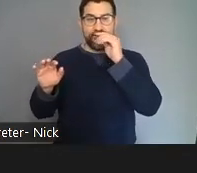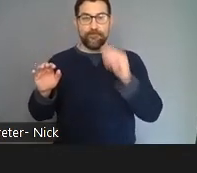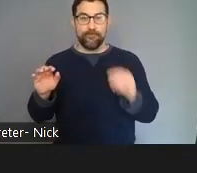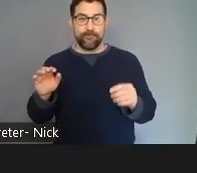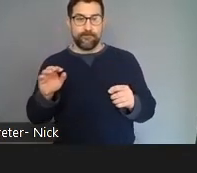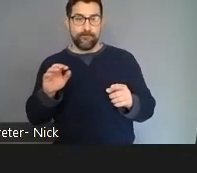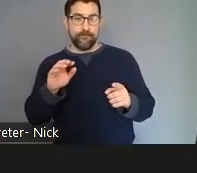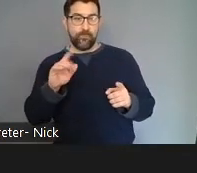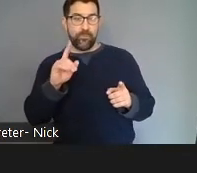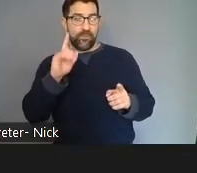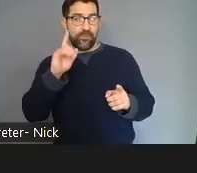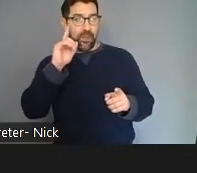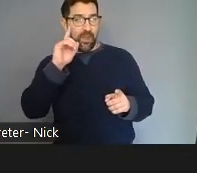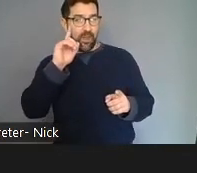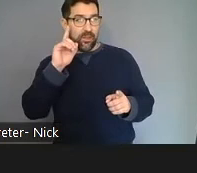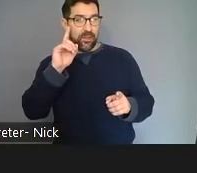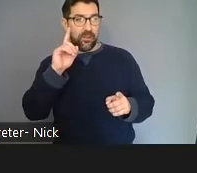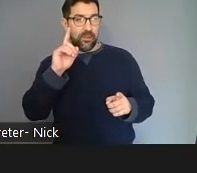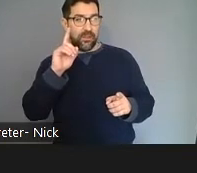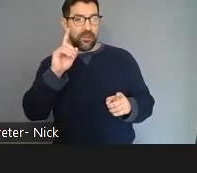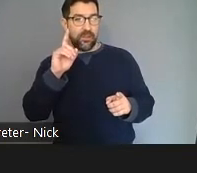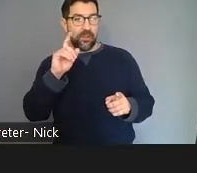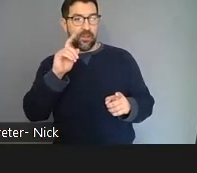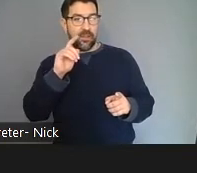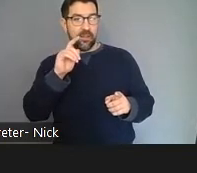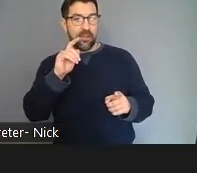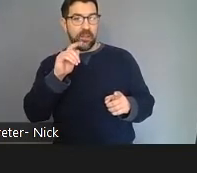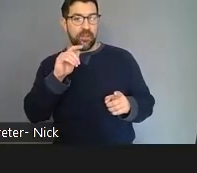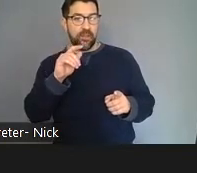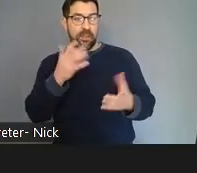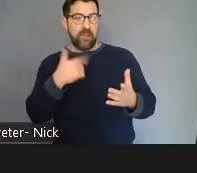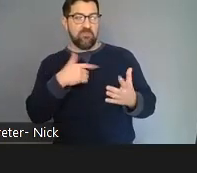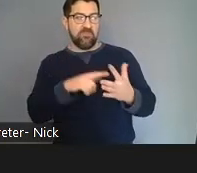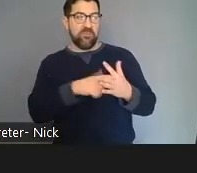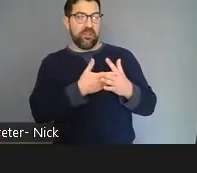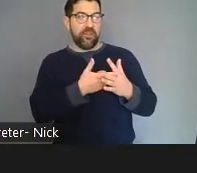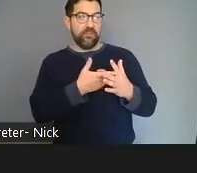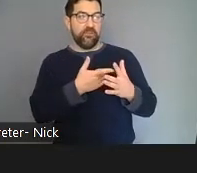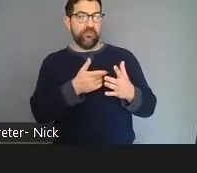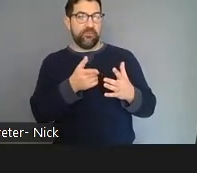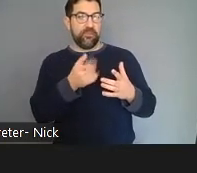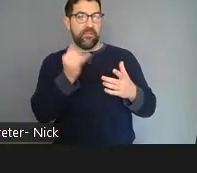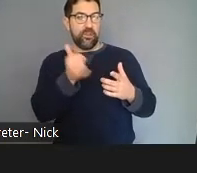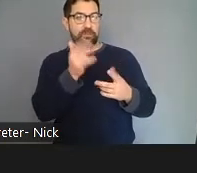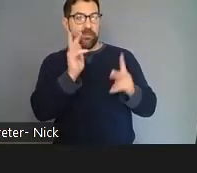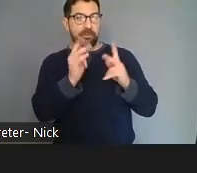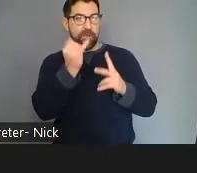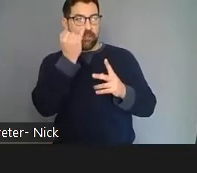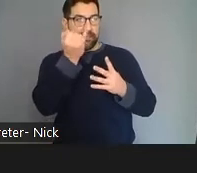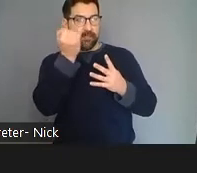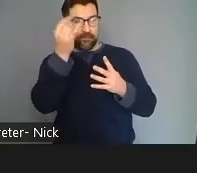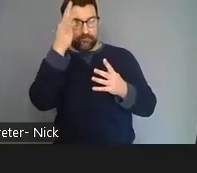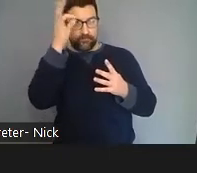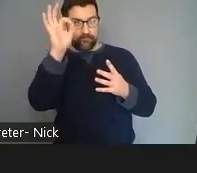I think that, I guess I can start off, and then maybe if other people have ideas, they can pick up. But I think